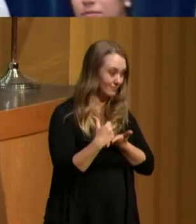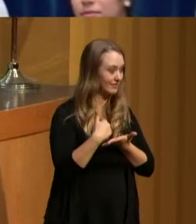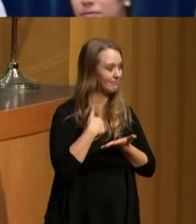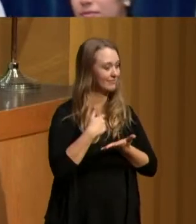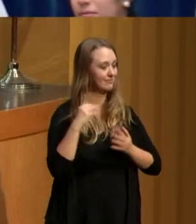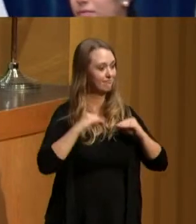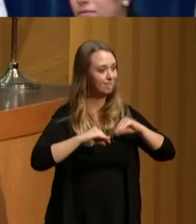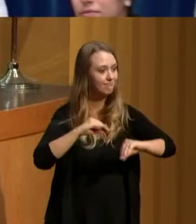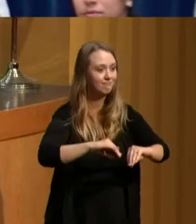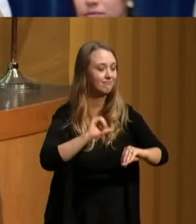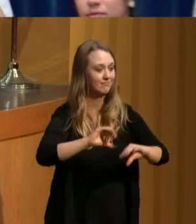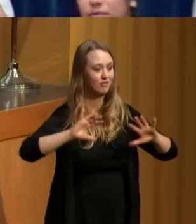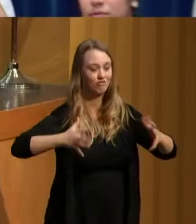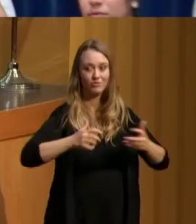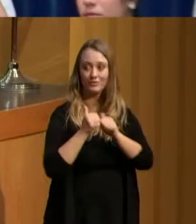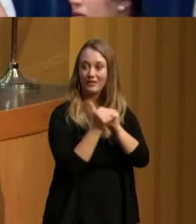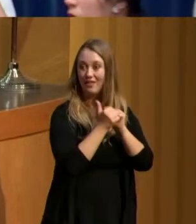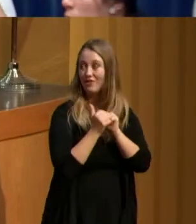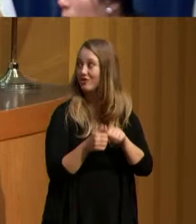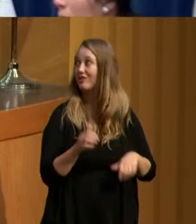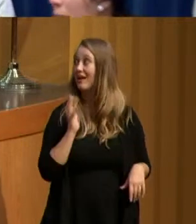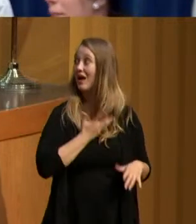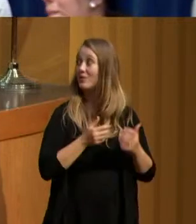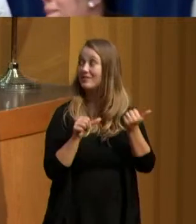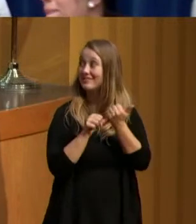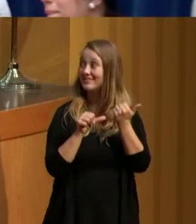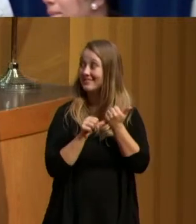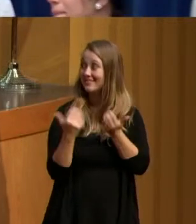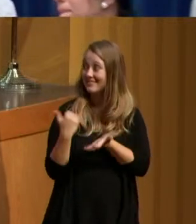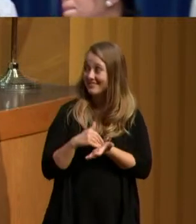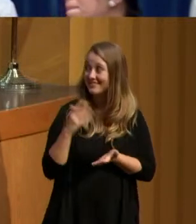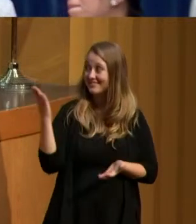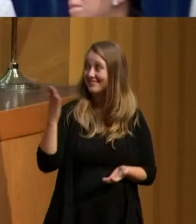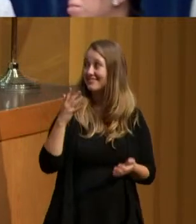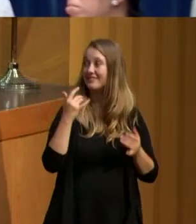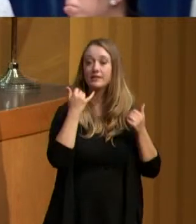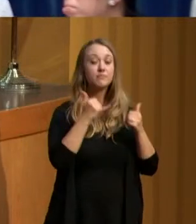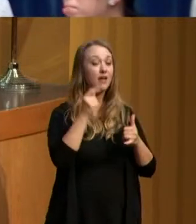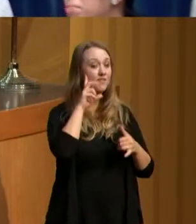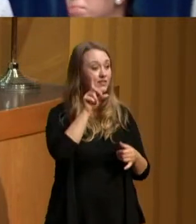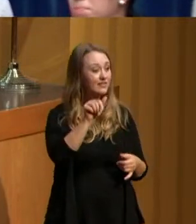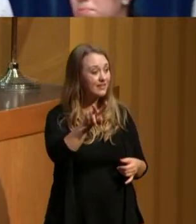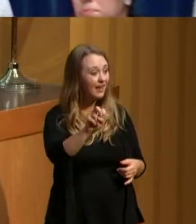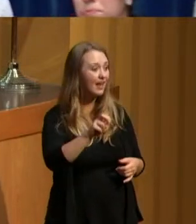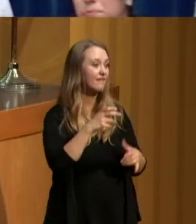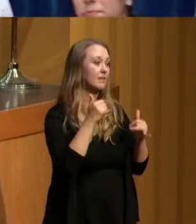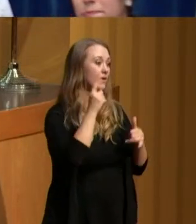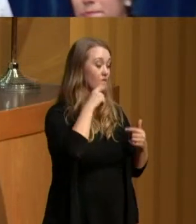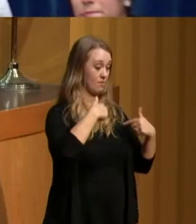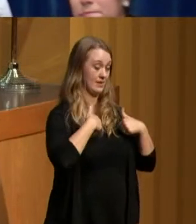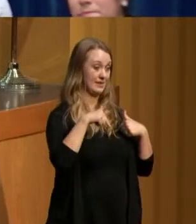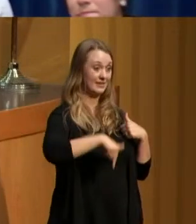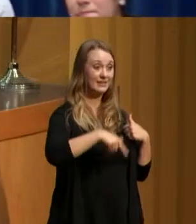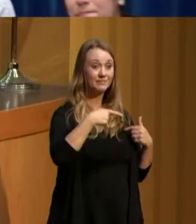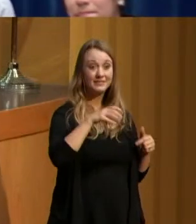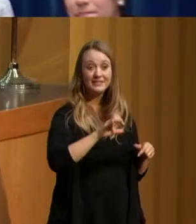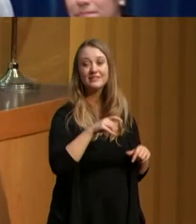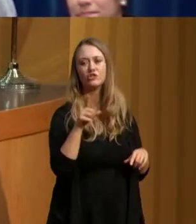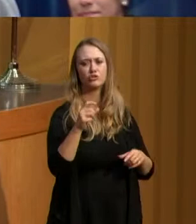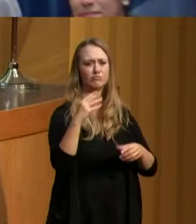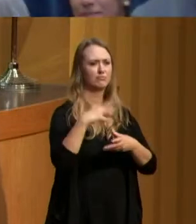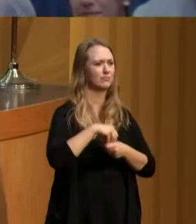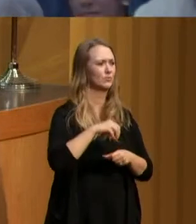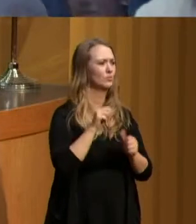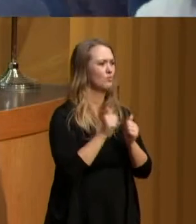together. Keatley, our assistant, again, played for Dave. She's played for me at PC, and then she's been with us a